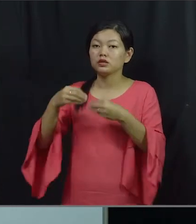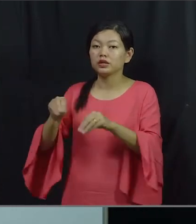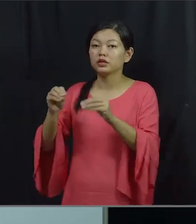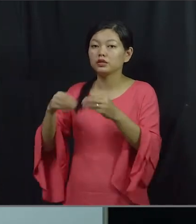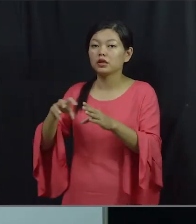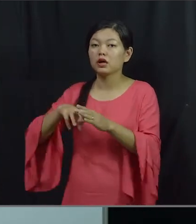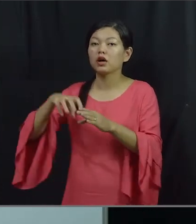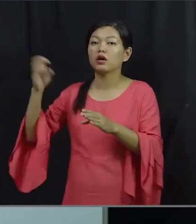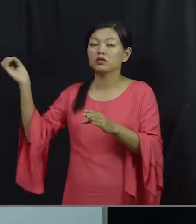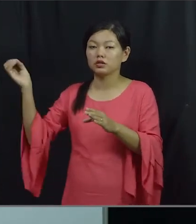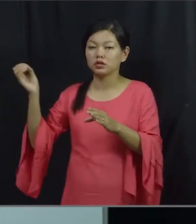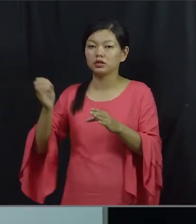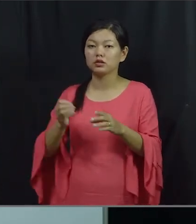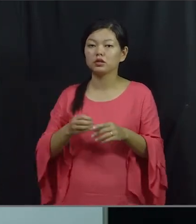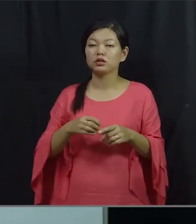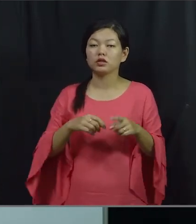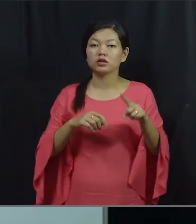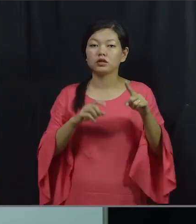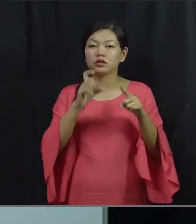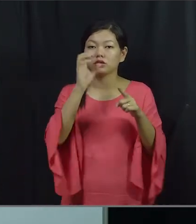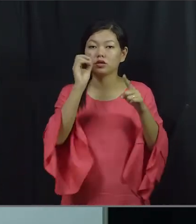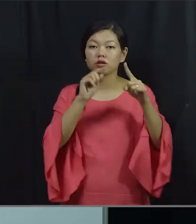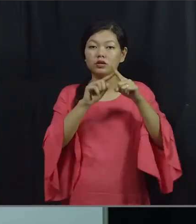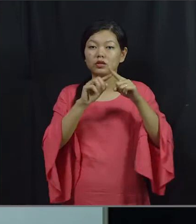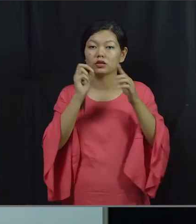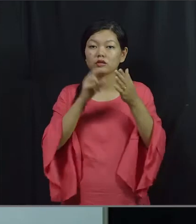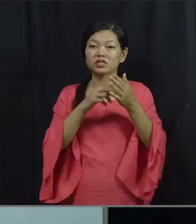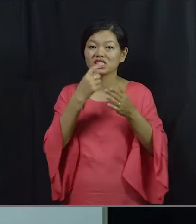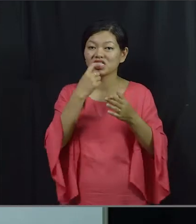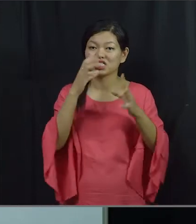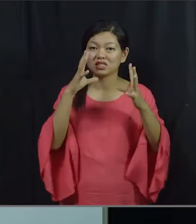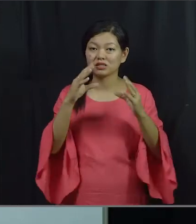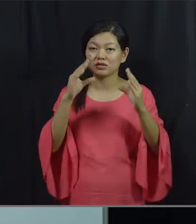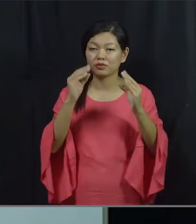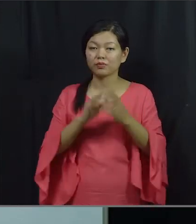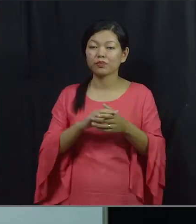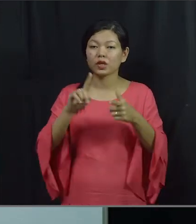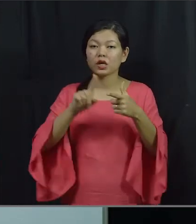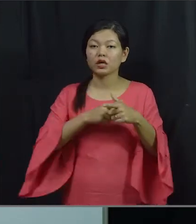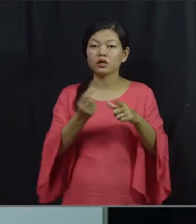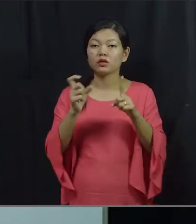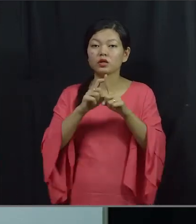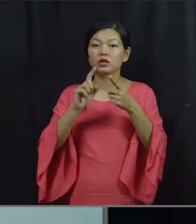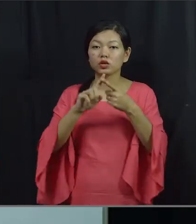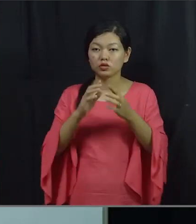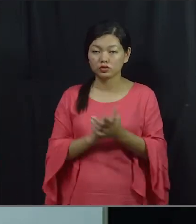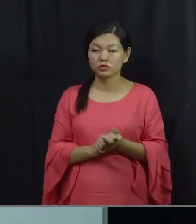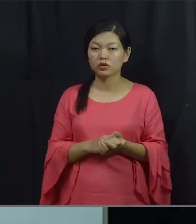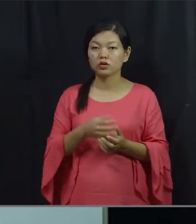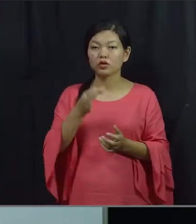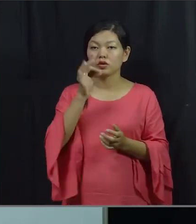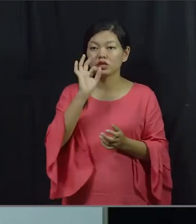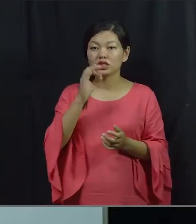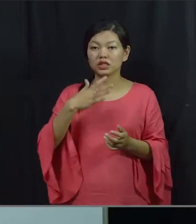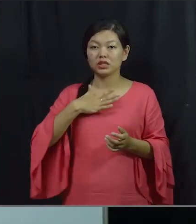jute, okay, jewelries, okay, precious stones, all those things India export it to the other country.